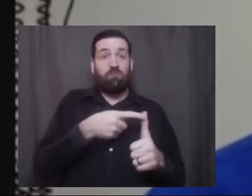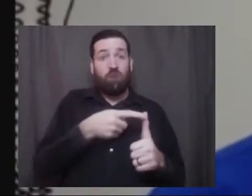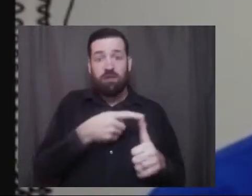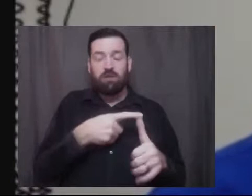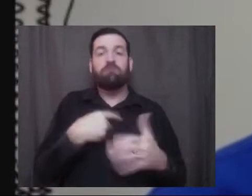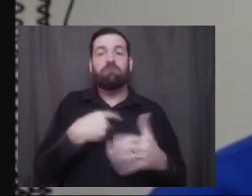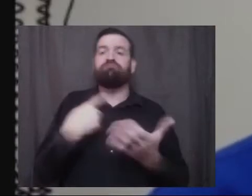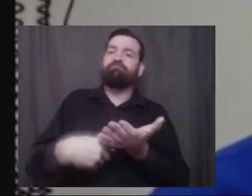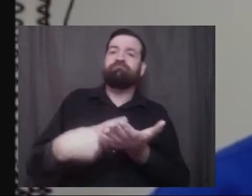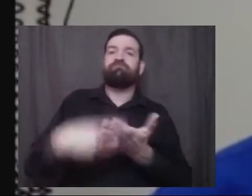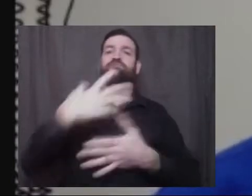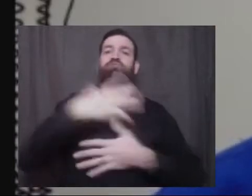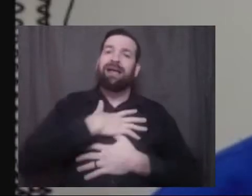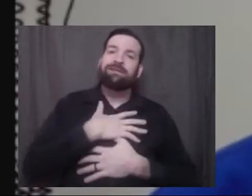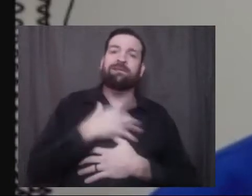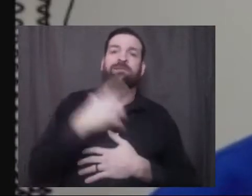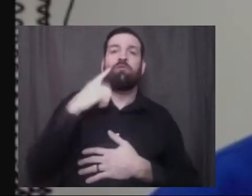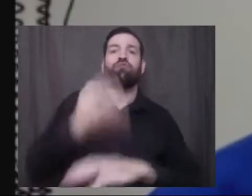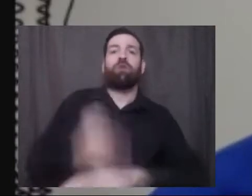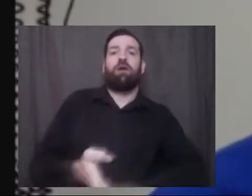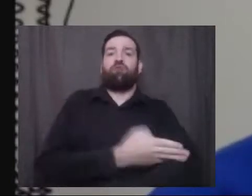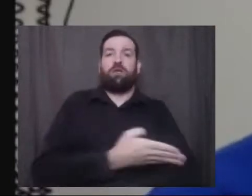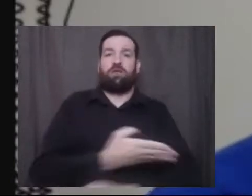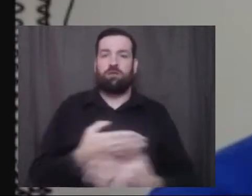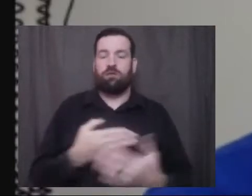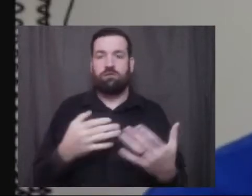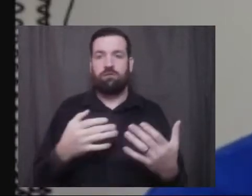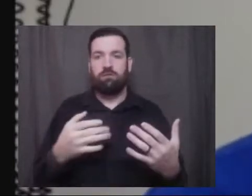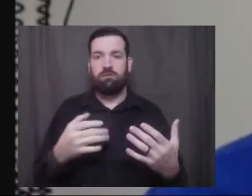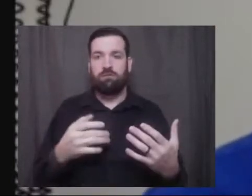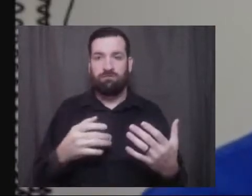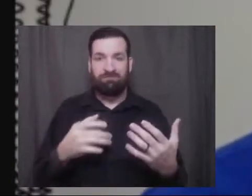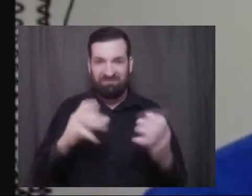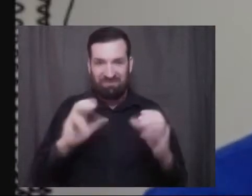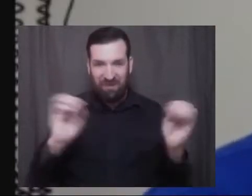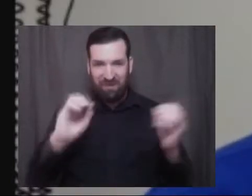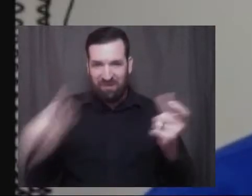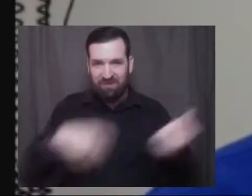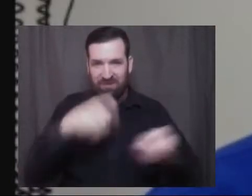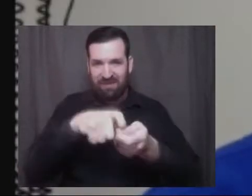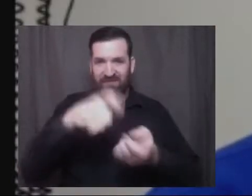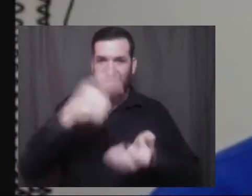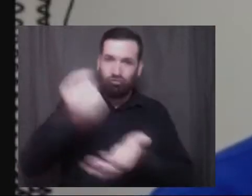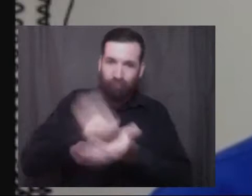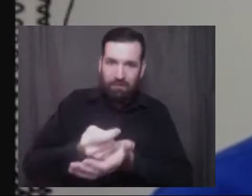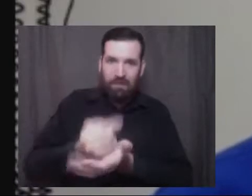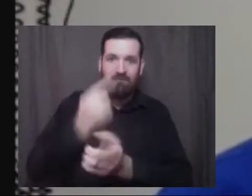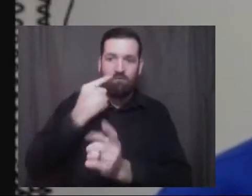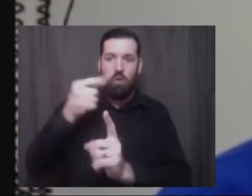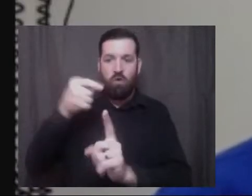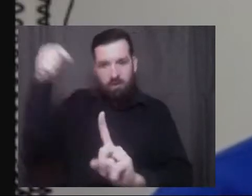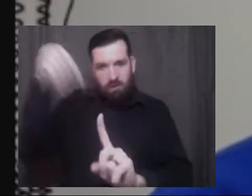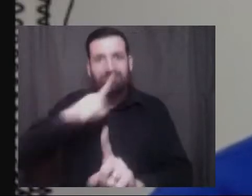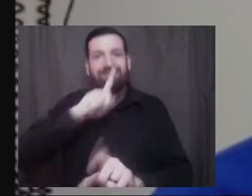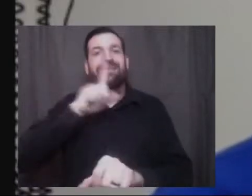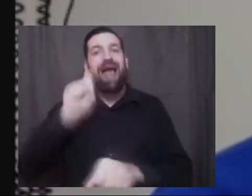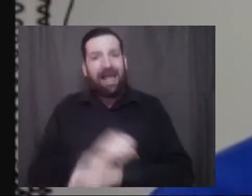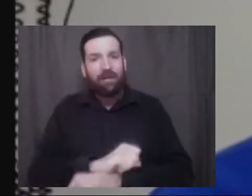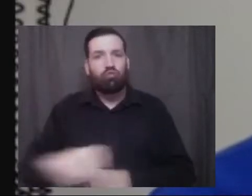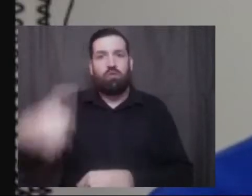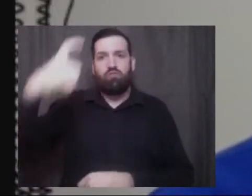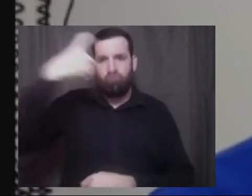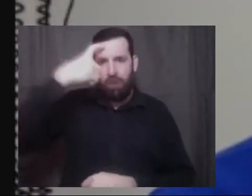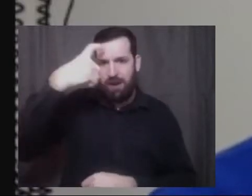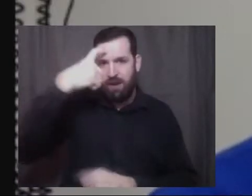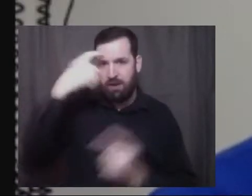rest for that recovery. And we don't have any specific treatments that treat the underlying brain injury. And so we're really excited to